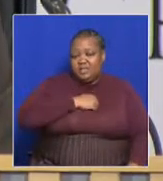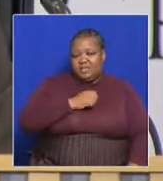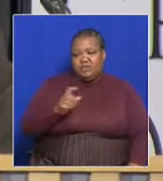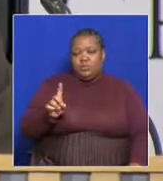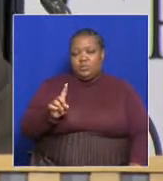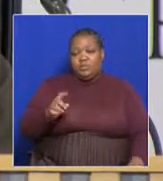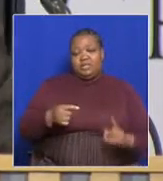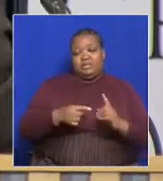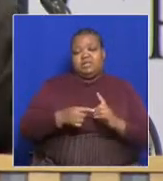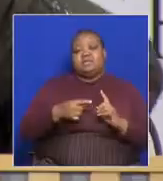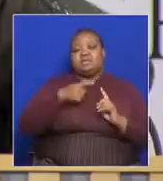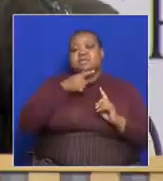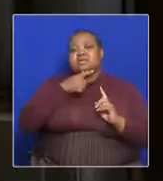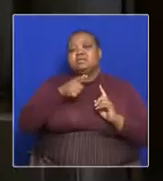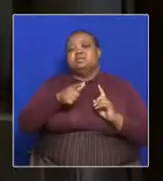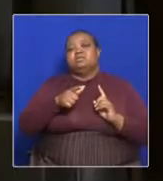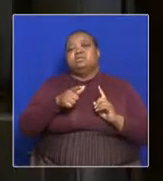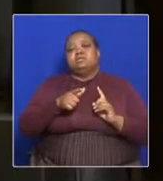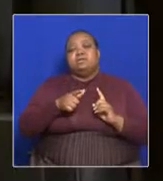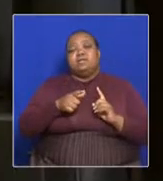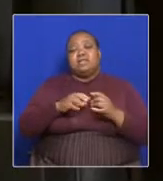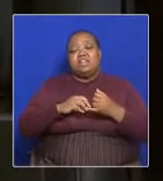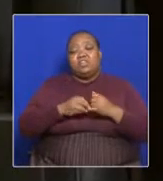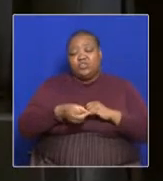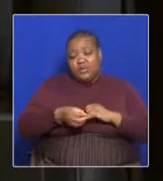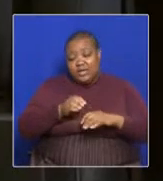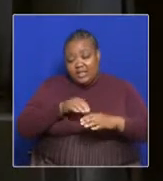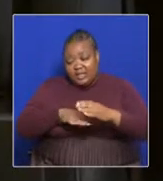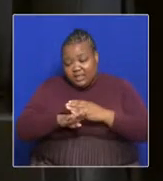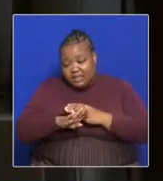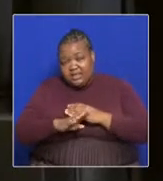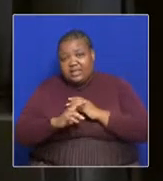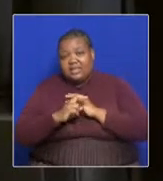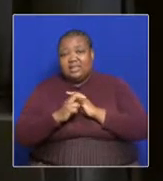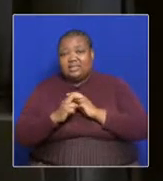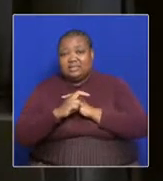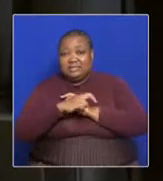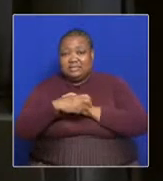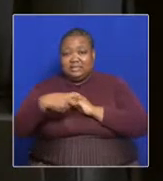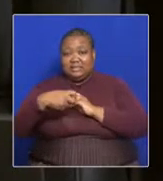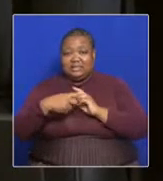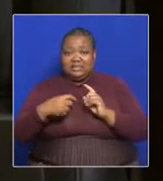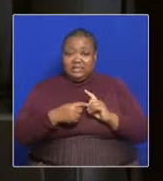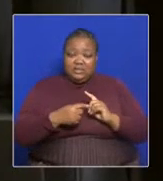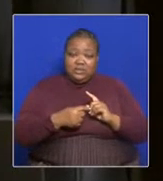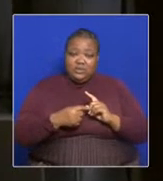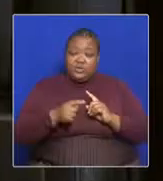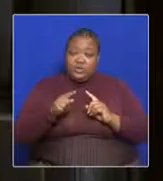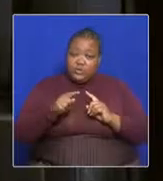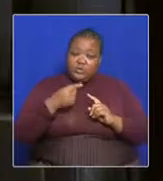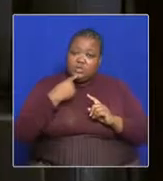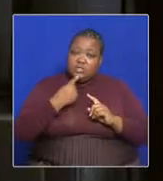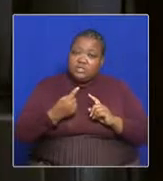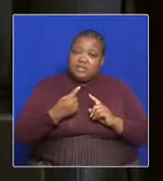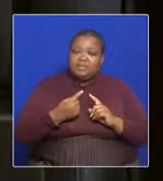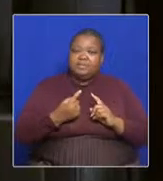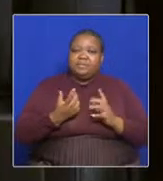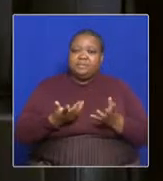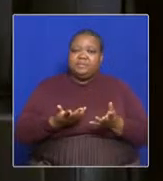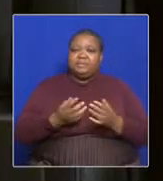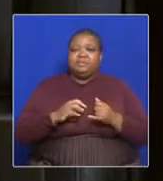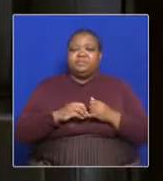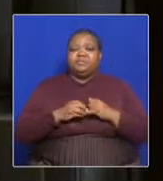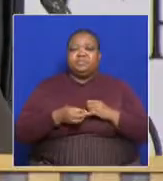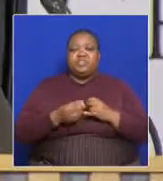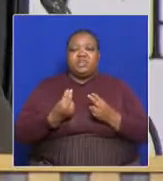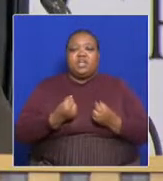attempted burglary, did you say to him, perhaps let's find a new place. No, I did